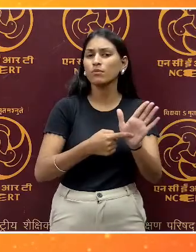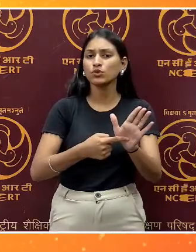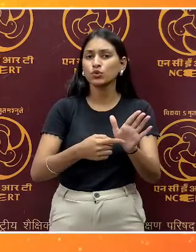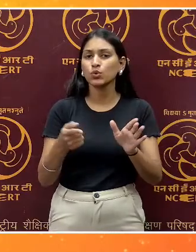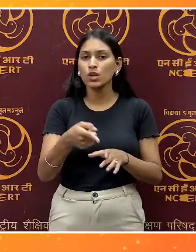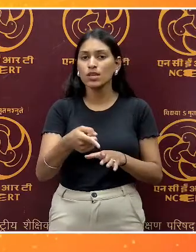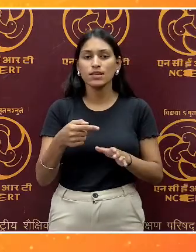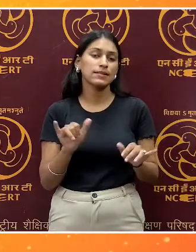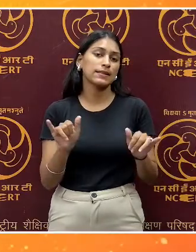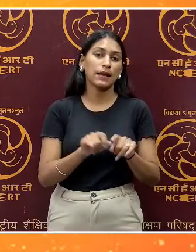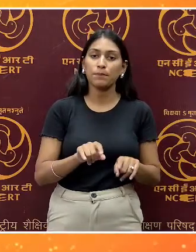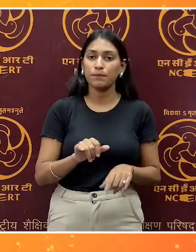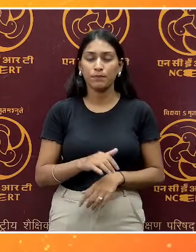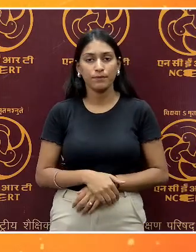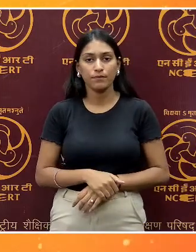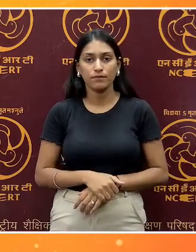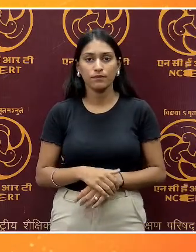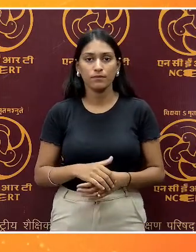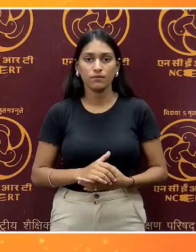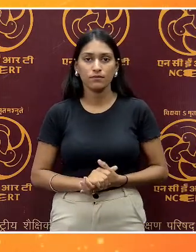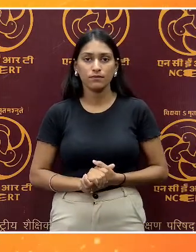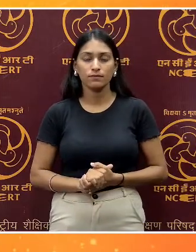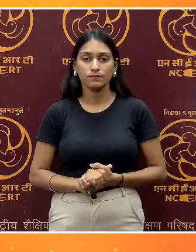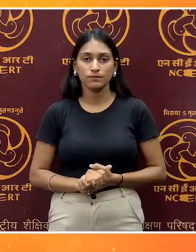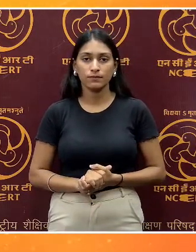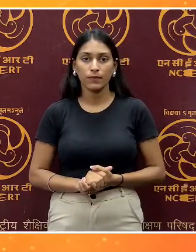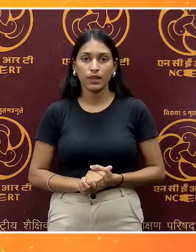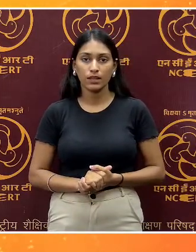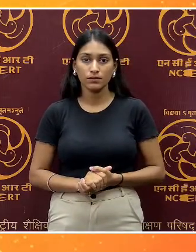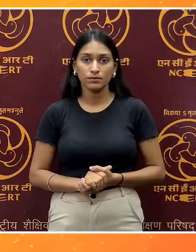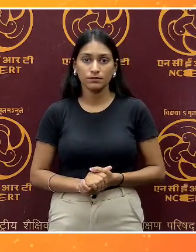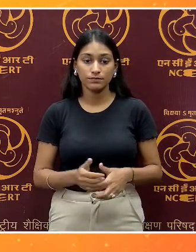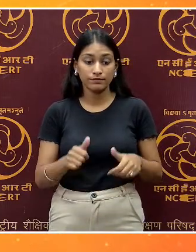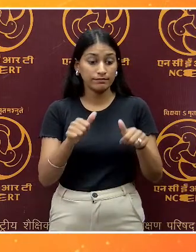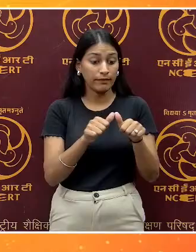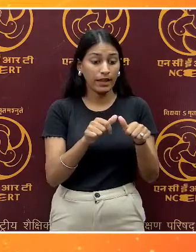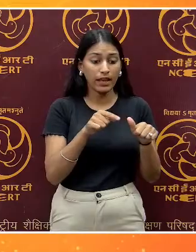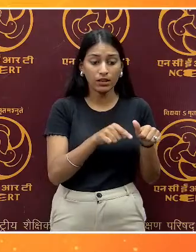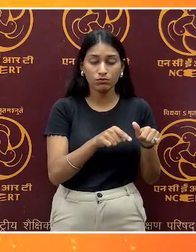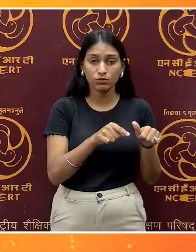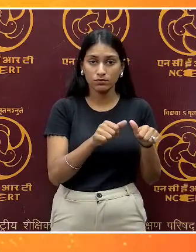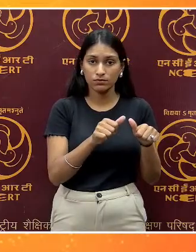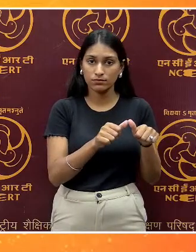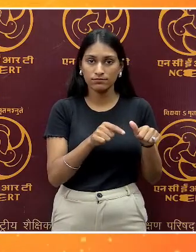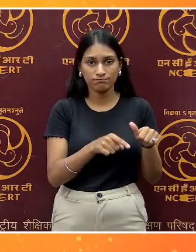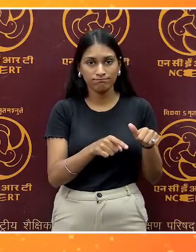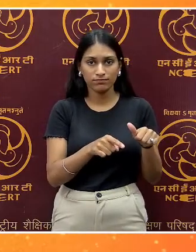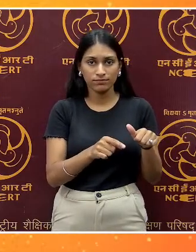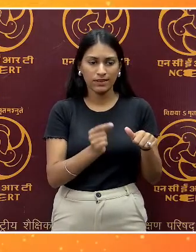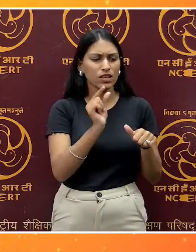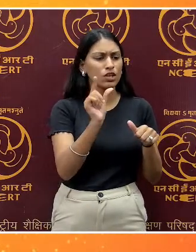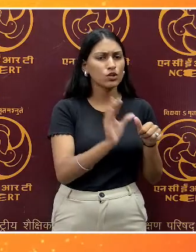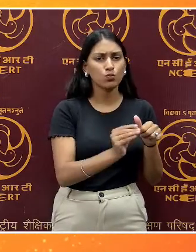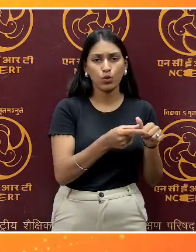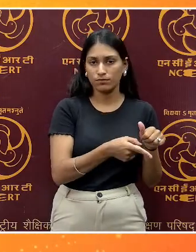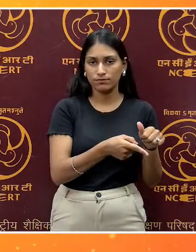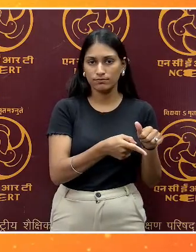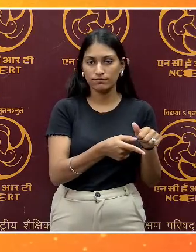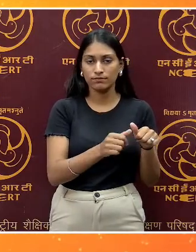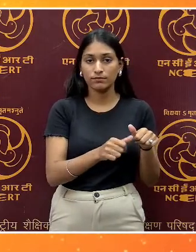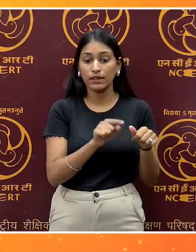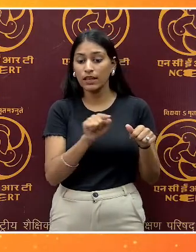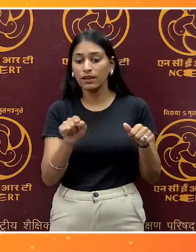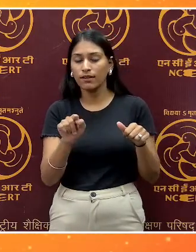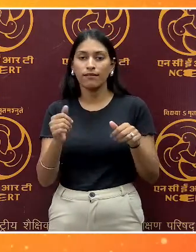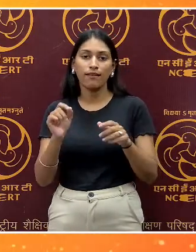Unit vector is written as A cap. You can see there is a small symbol here, dash, A cap.